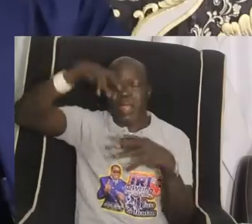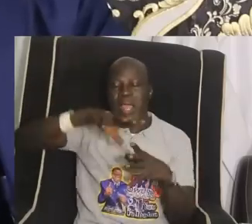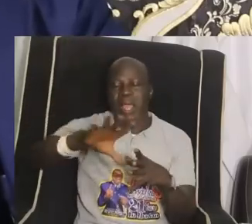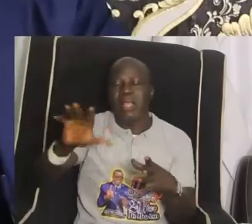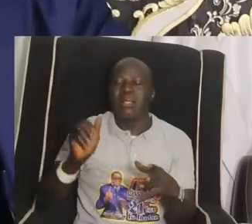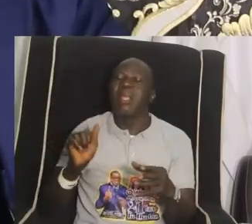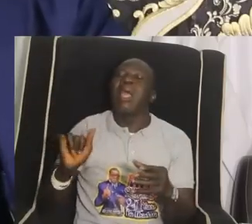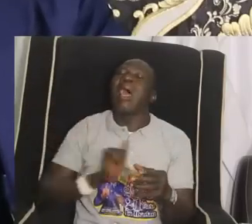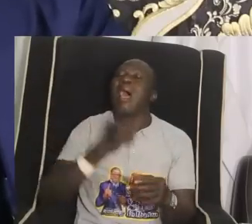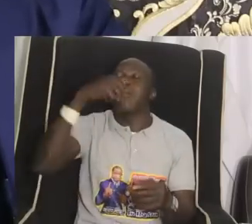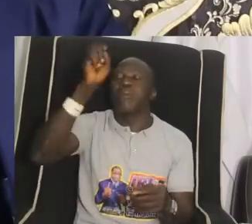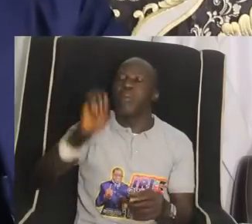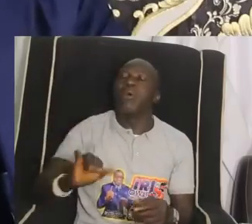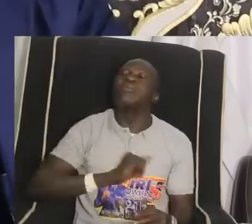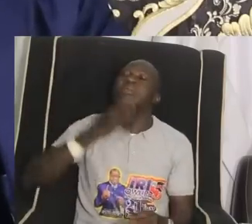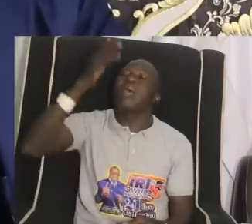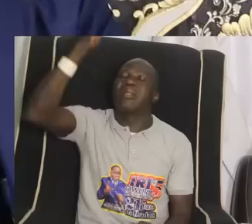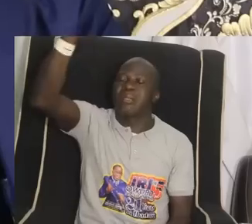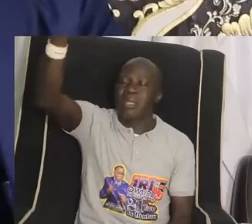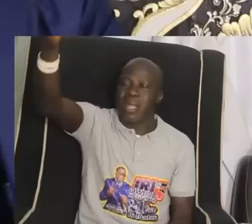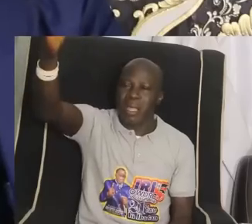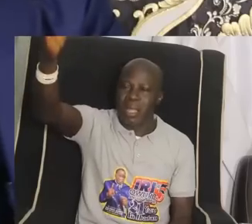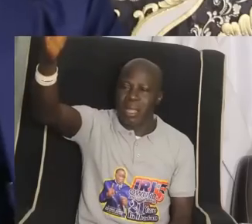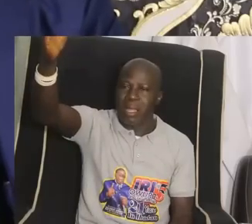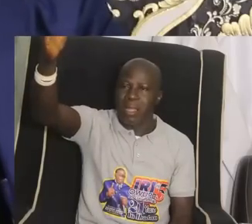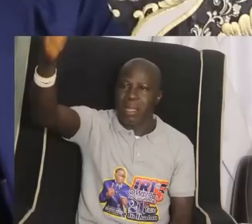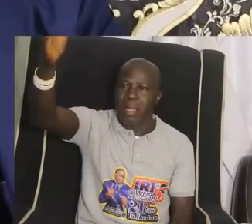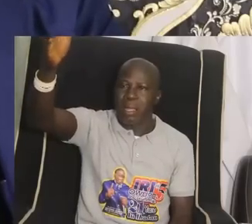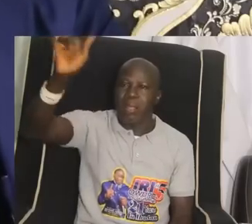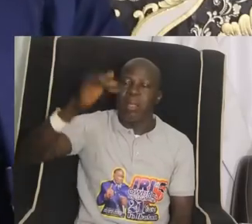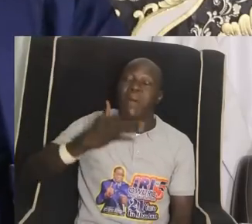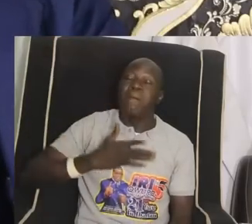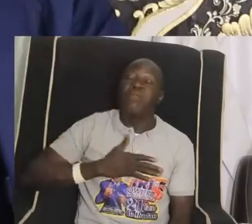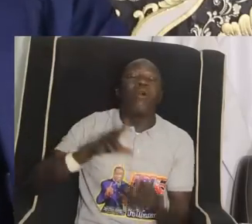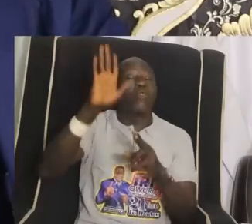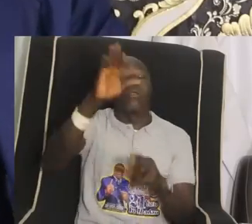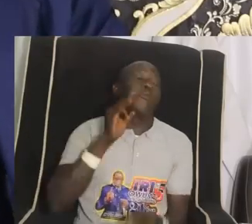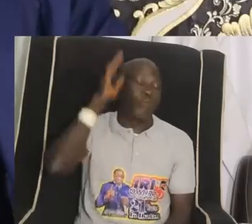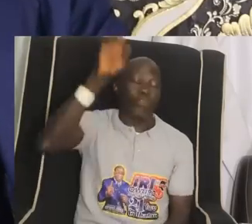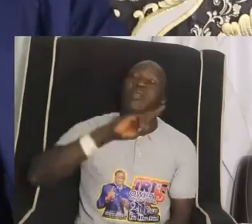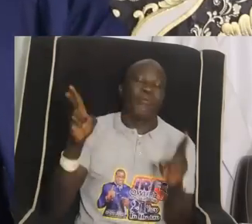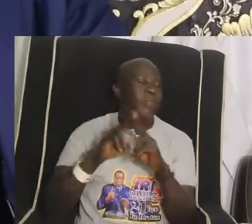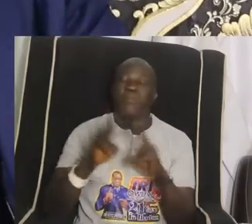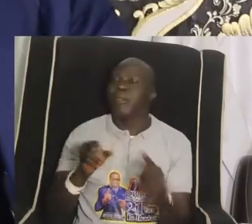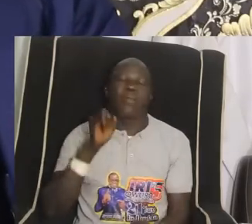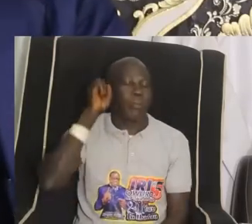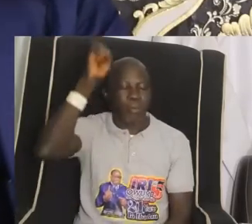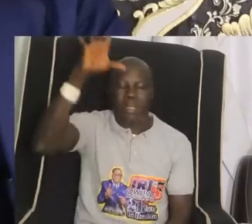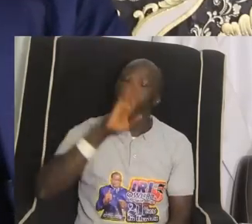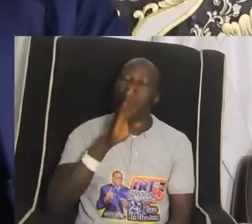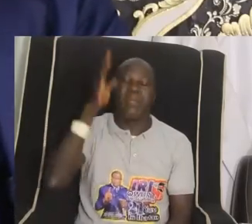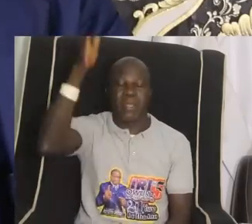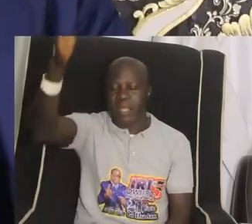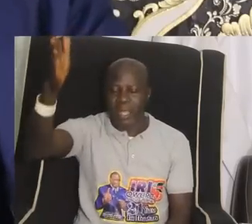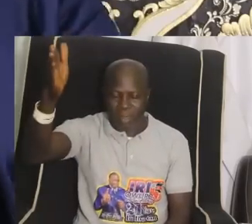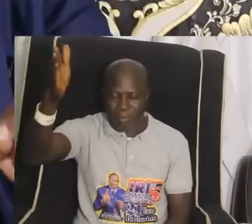is bright. I'm on the deck. Is very bright. Ojo Ola re dara pupo. You will get there.